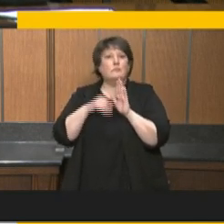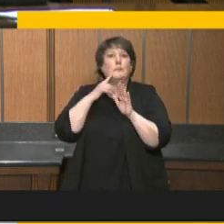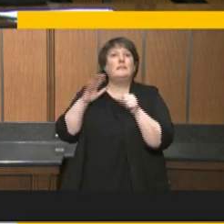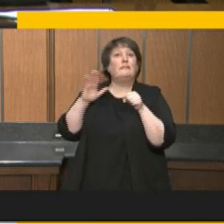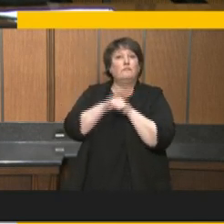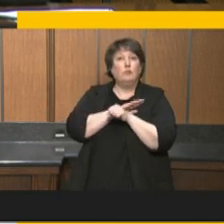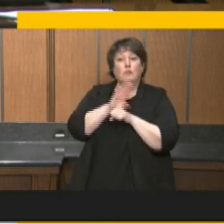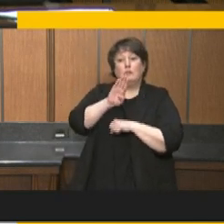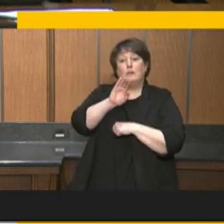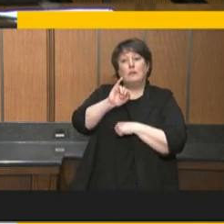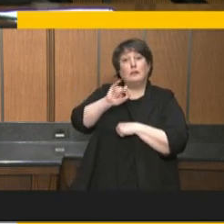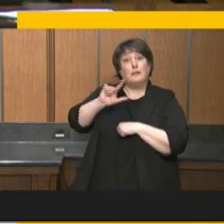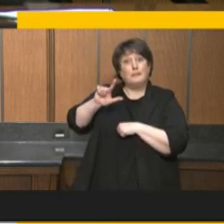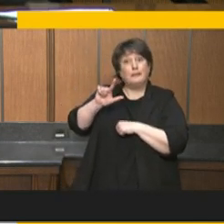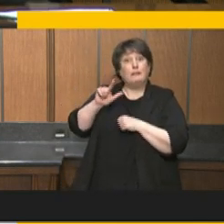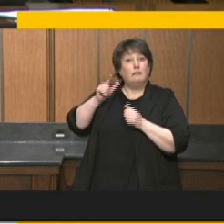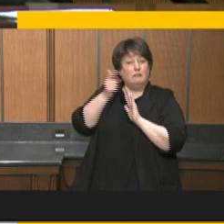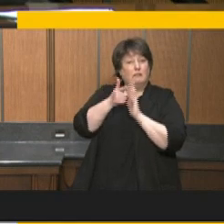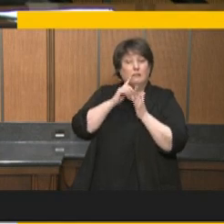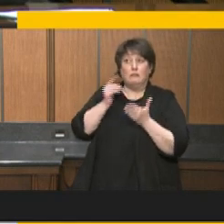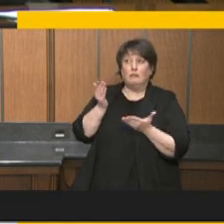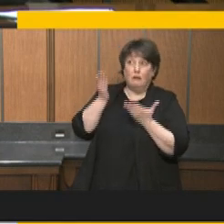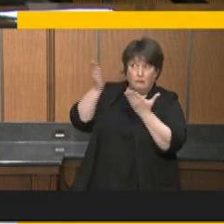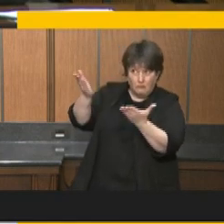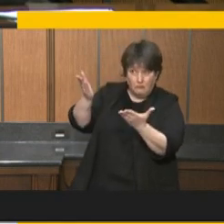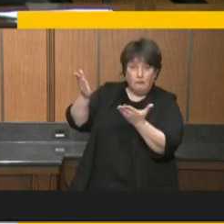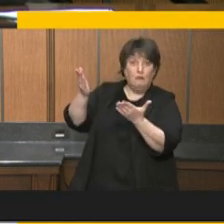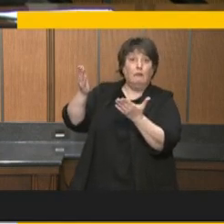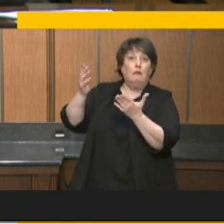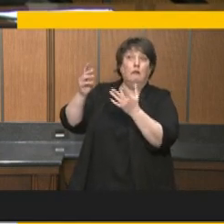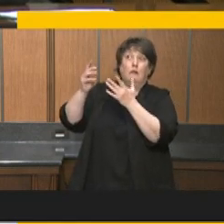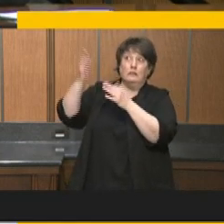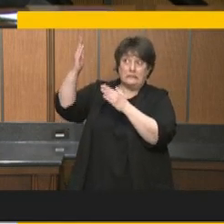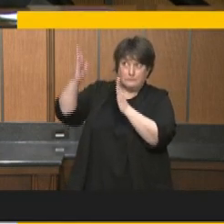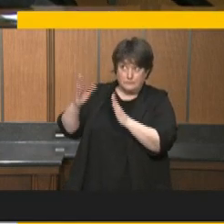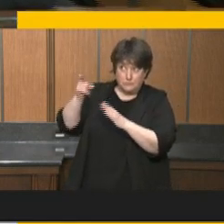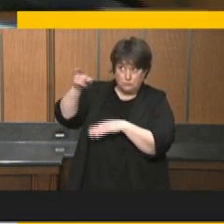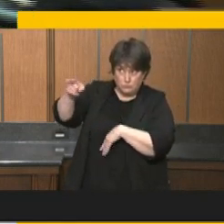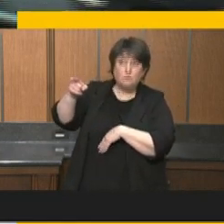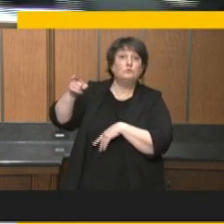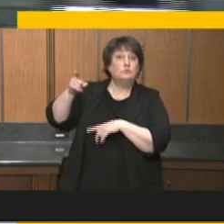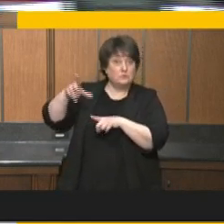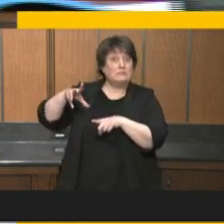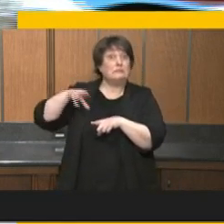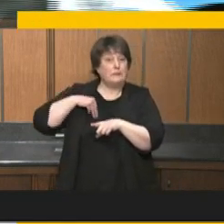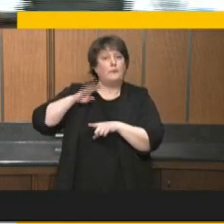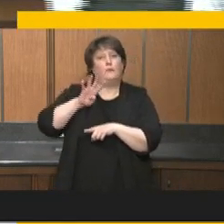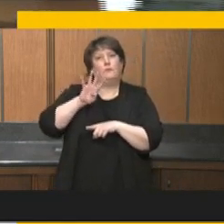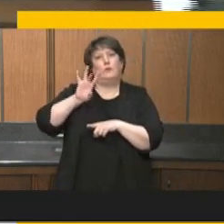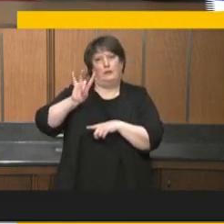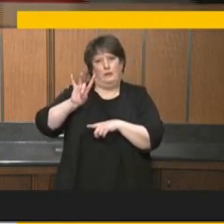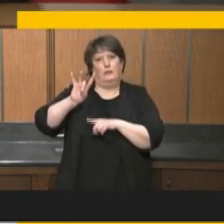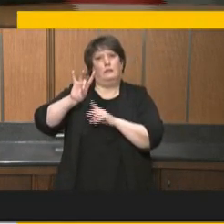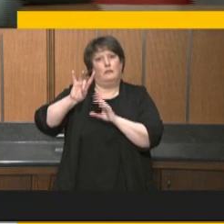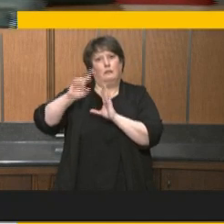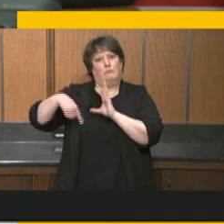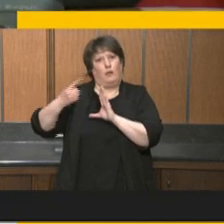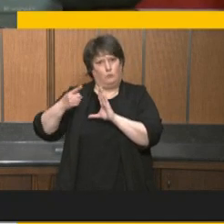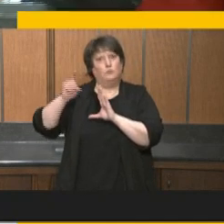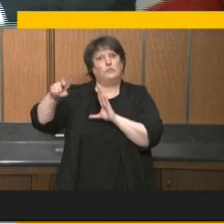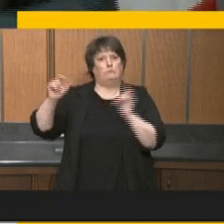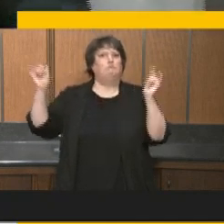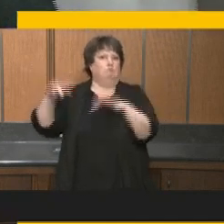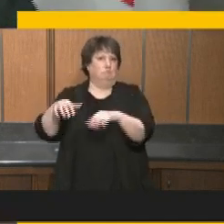House. And 48 hours after that, the House can be recalled. Thank you. I was just going to ask Bill if he may have a point to add to your first